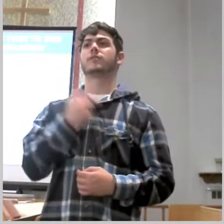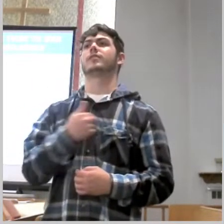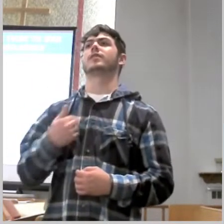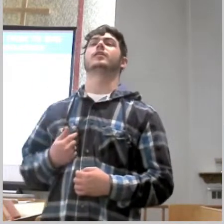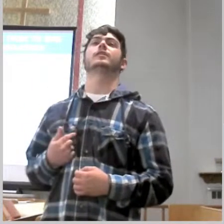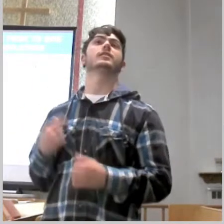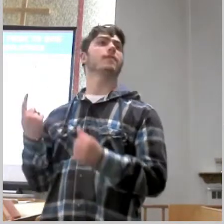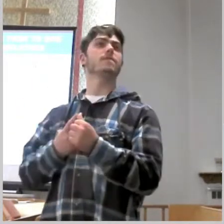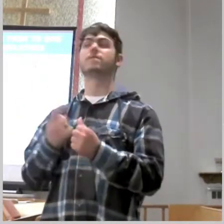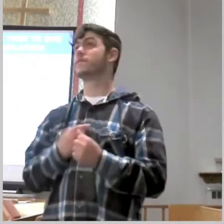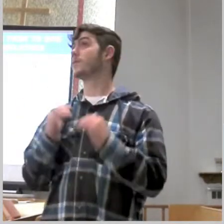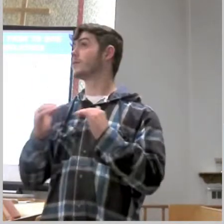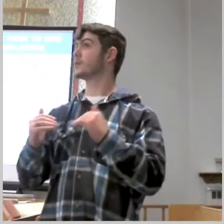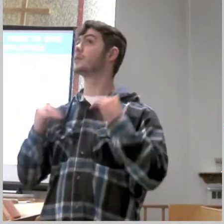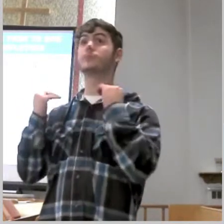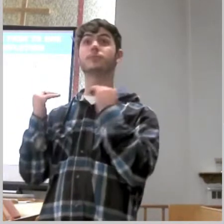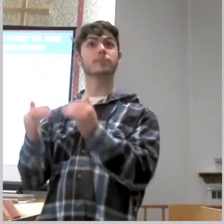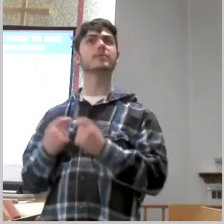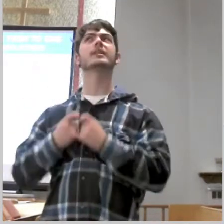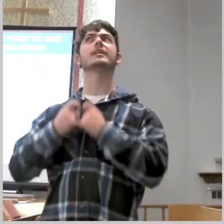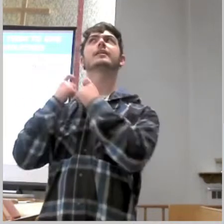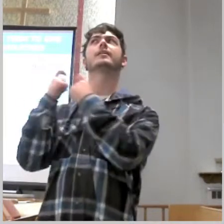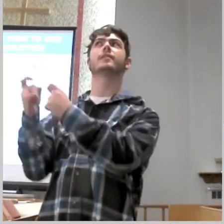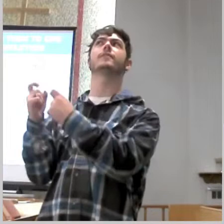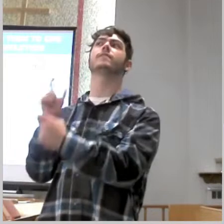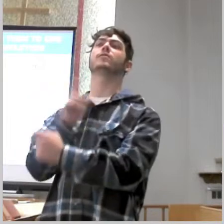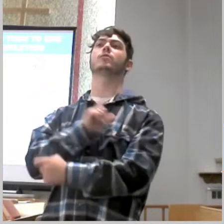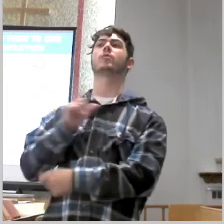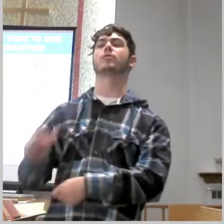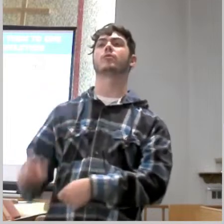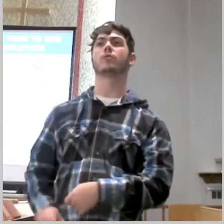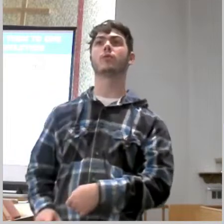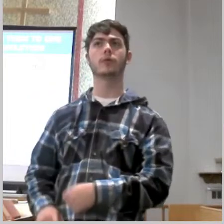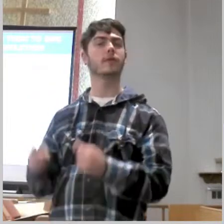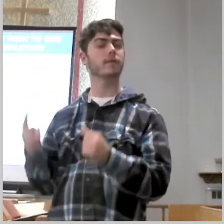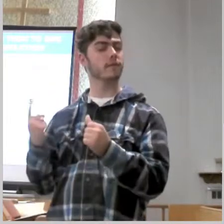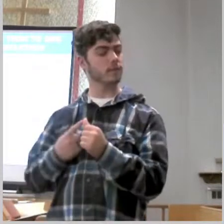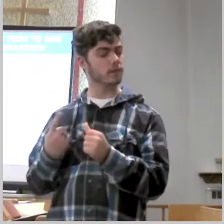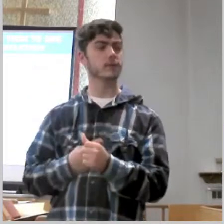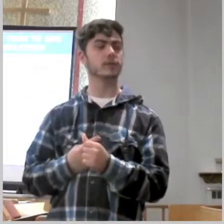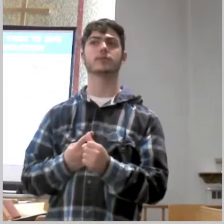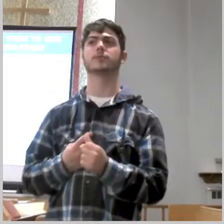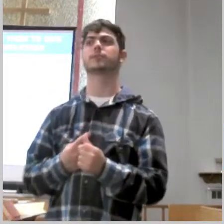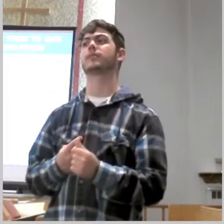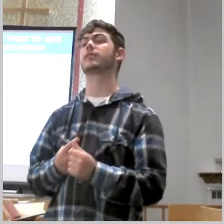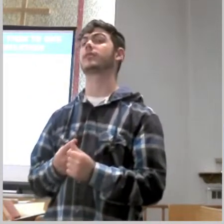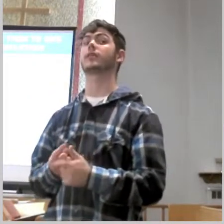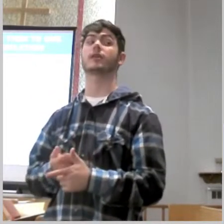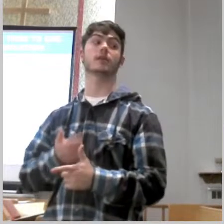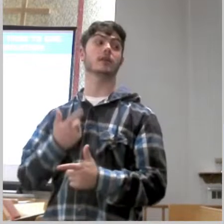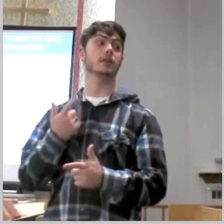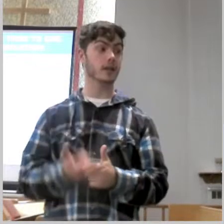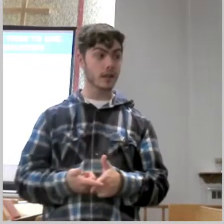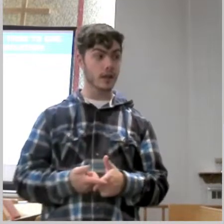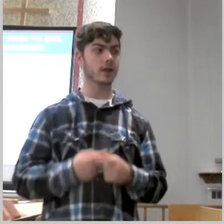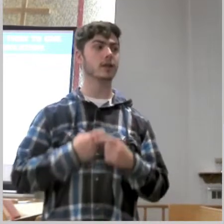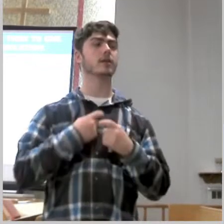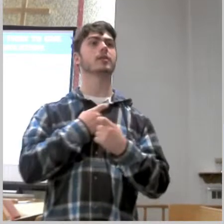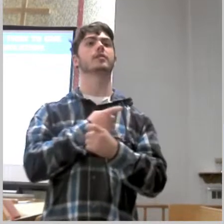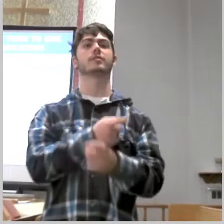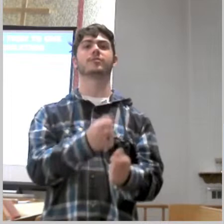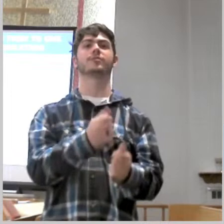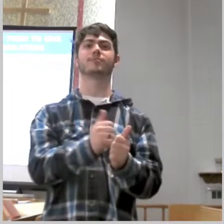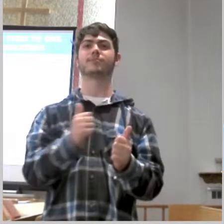situation, when we give, we need to see it as giving to the Lord first, and then to one another as kingdom